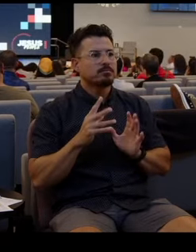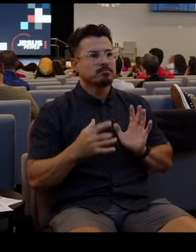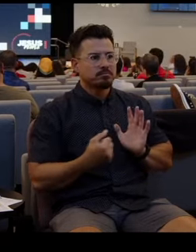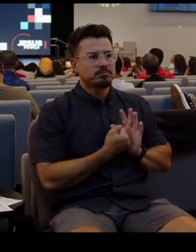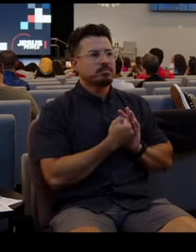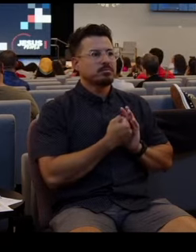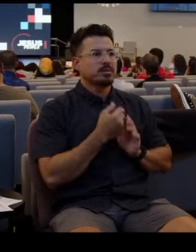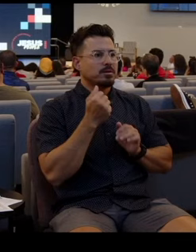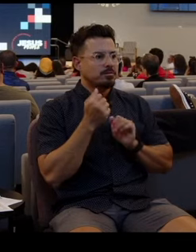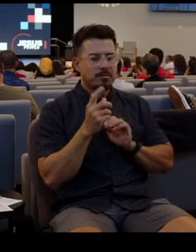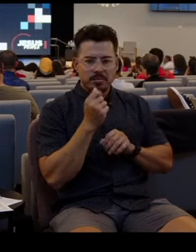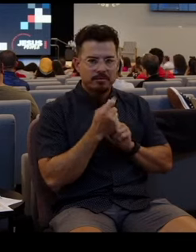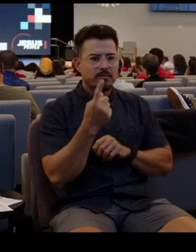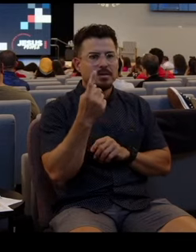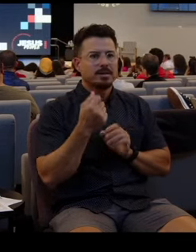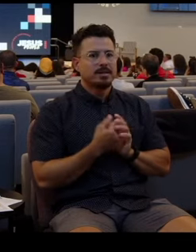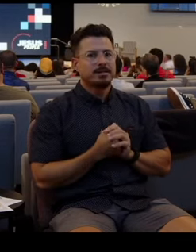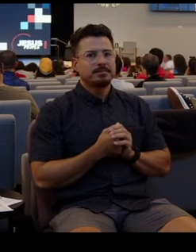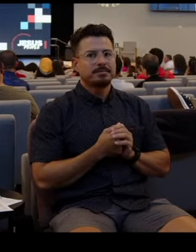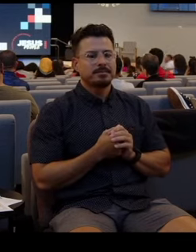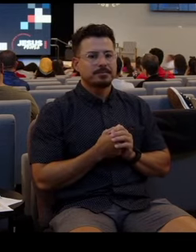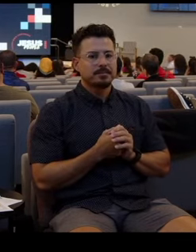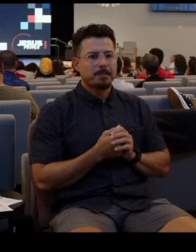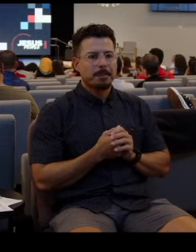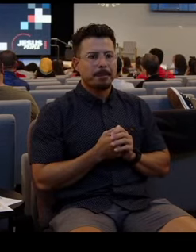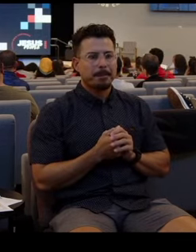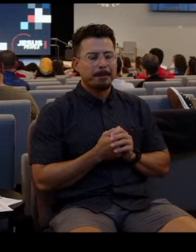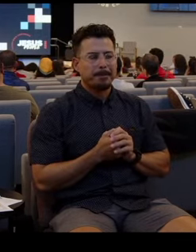the first church out was already pushing the envelope.